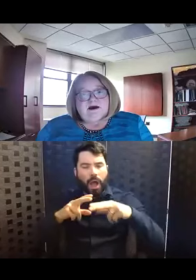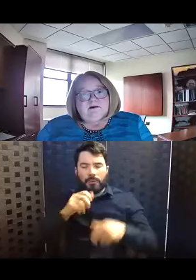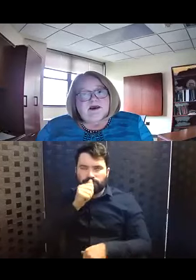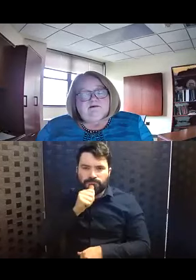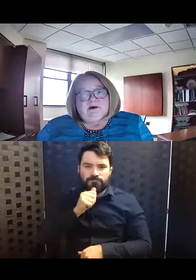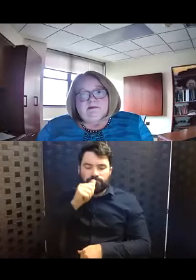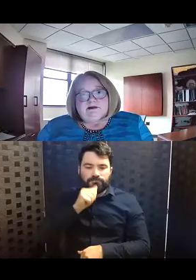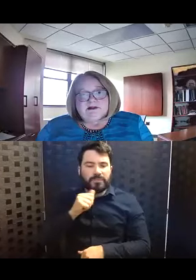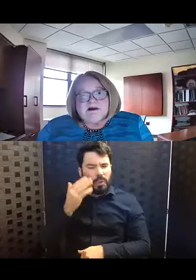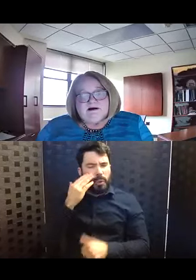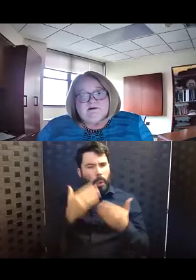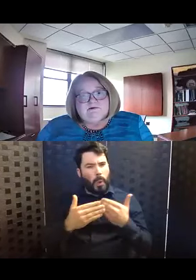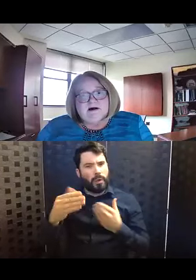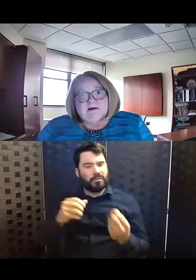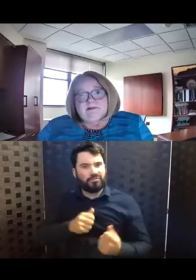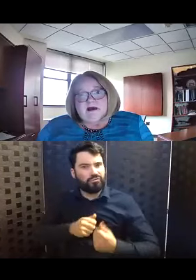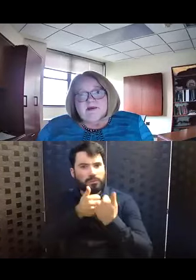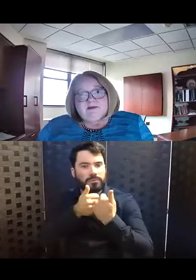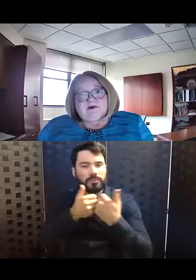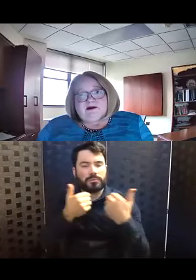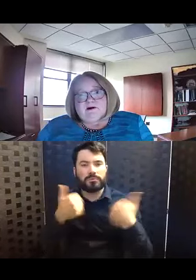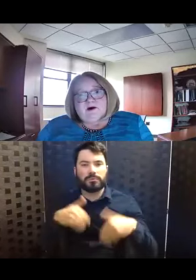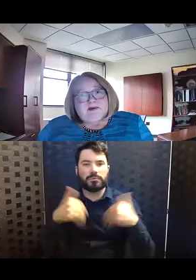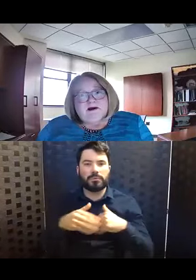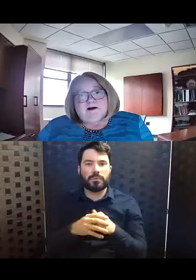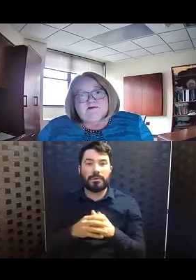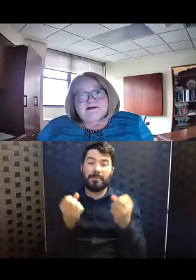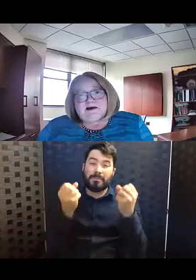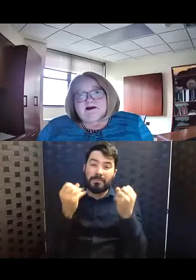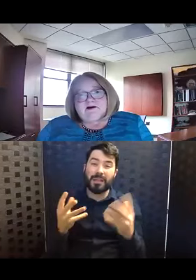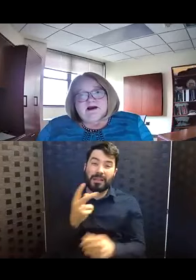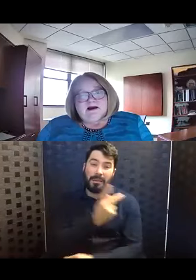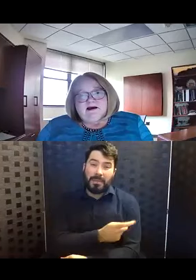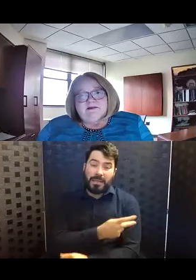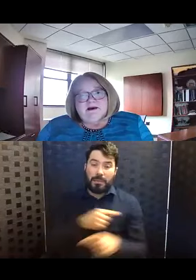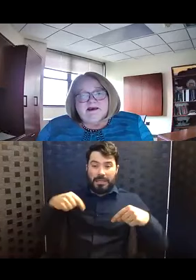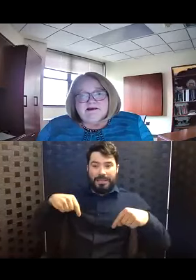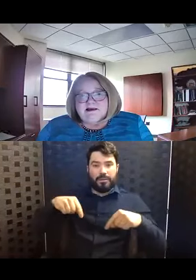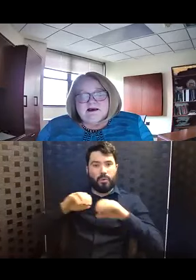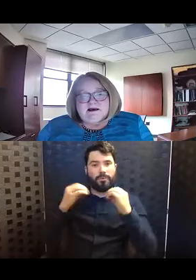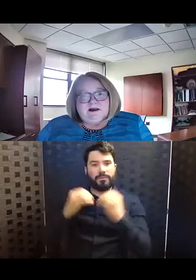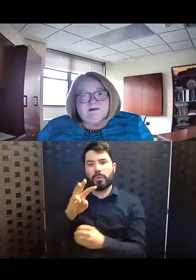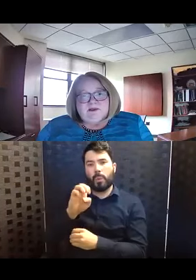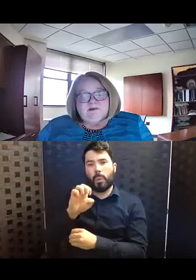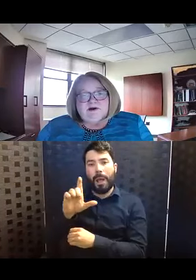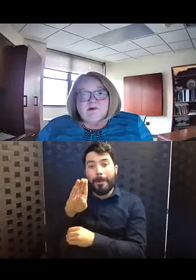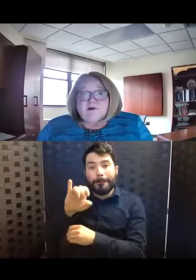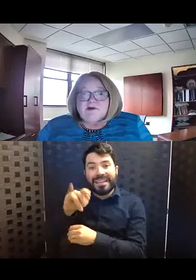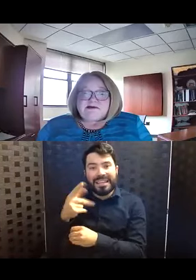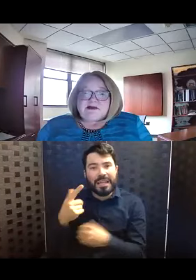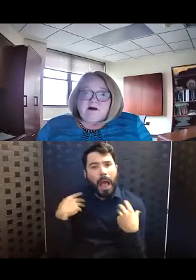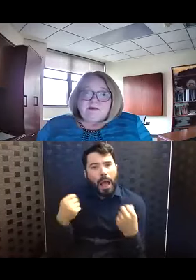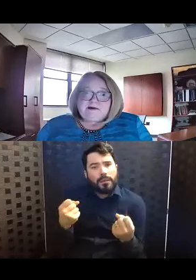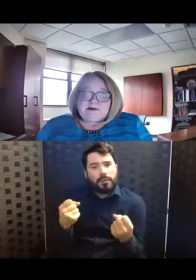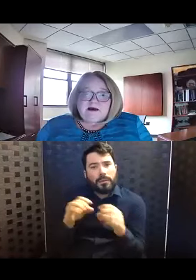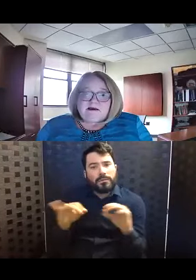But I know that we have a bunch of people in our well-being office that are amazing and really want to